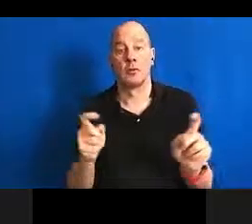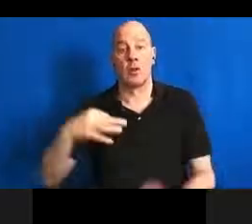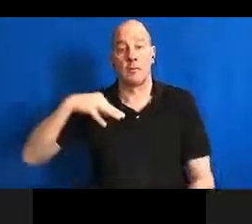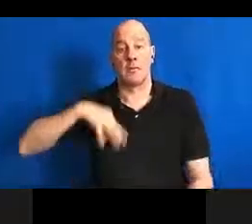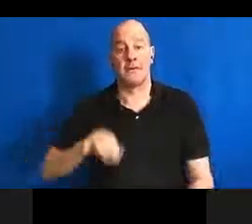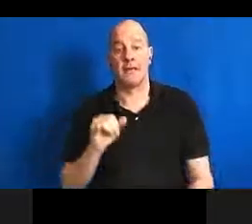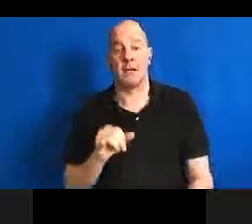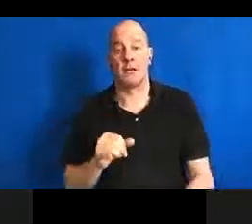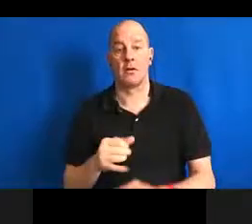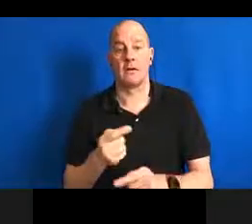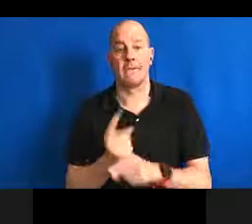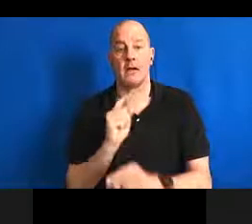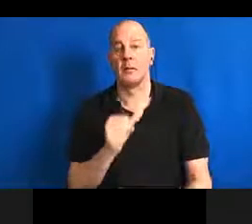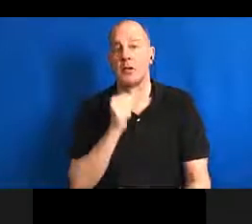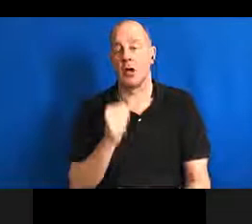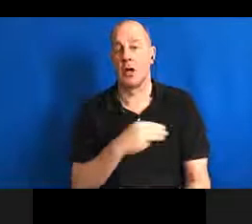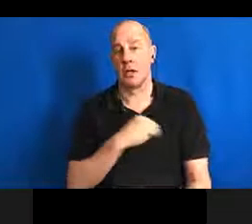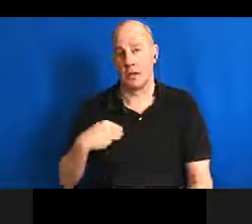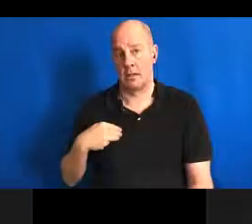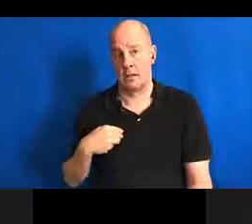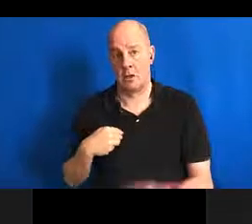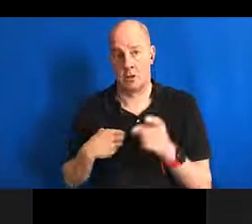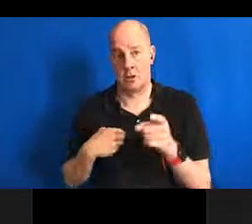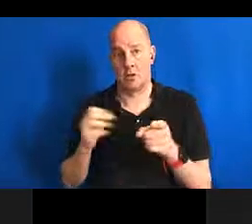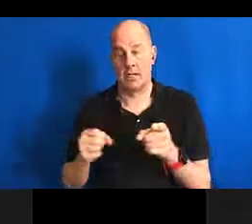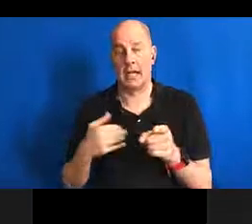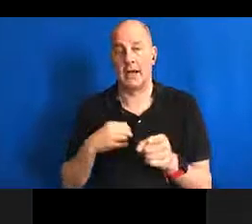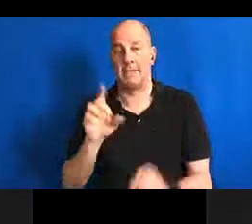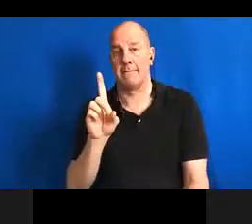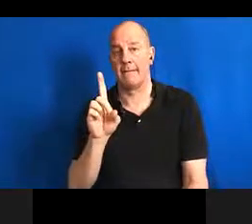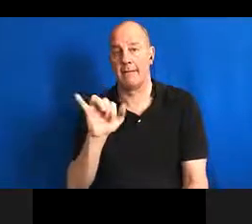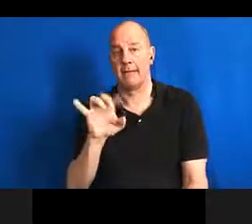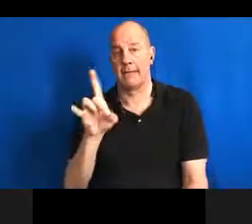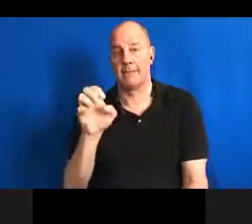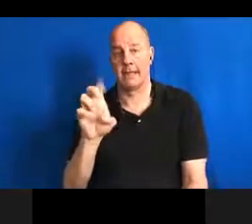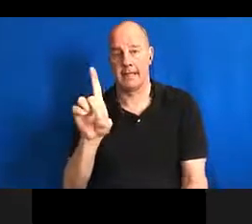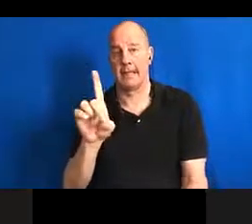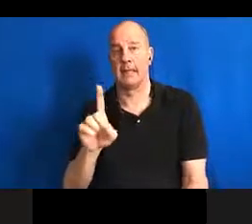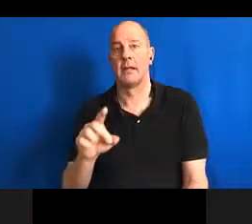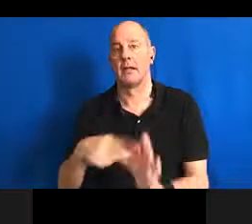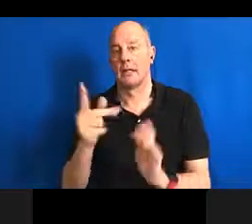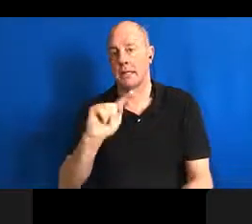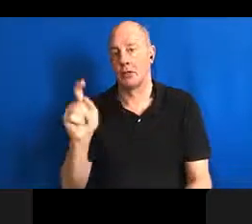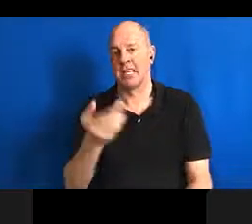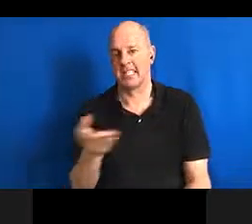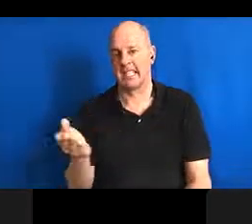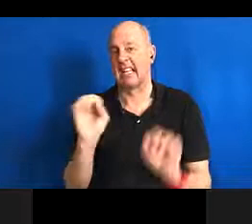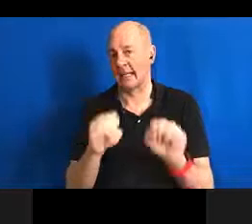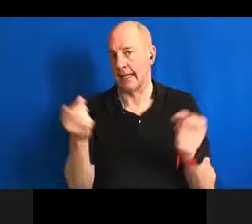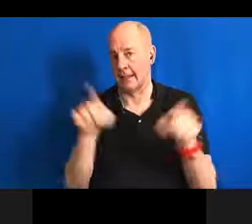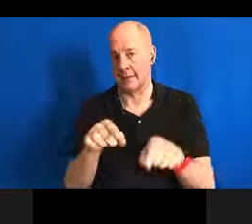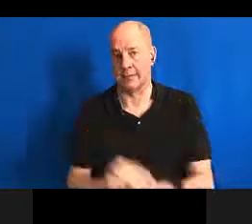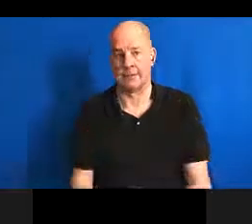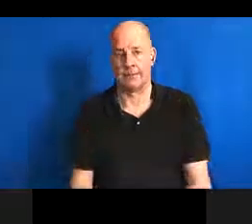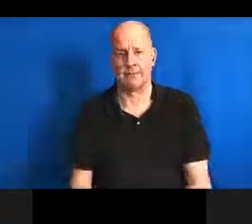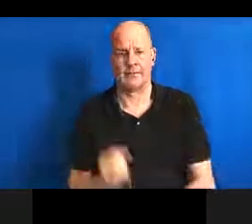by non-members, then you can get the like dividend double taxation thing happening. And then what was the last one?